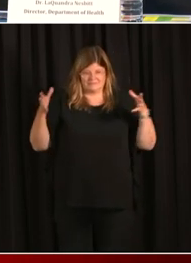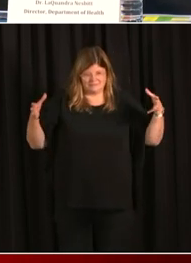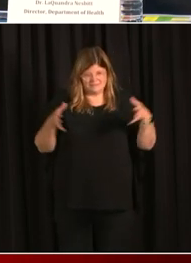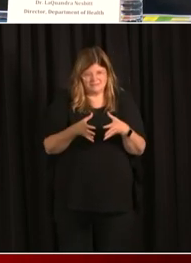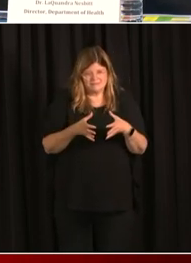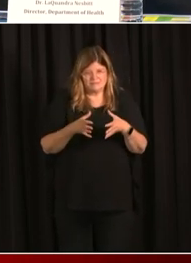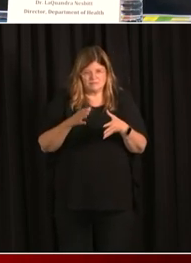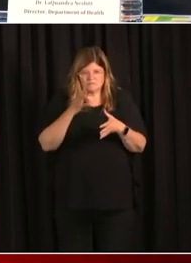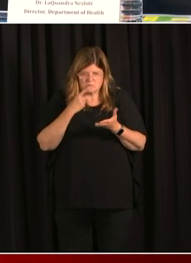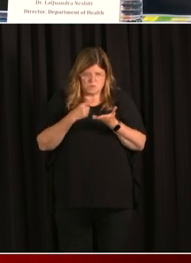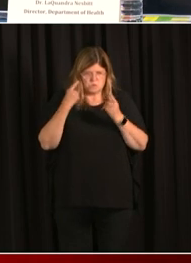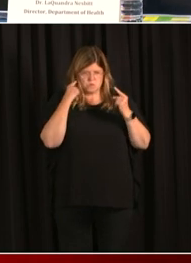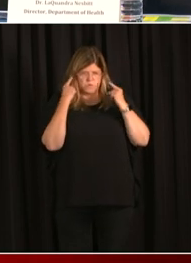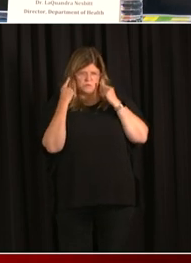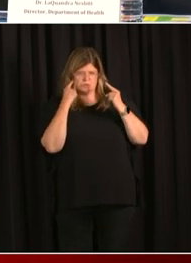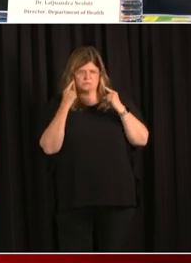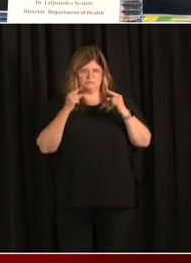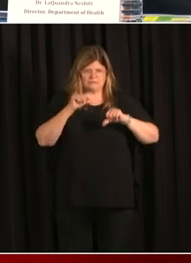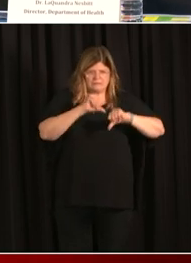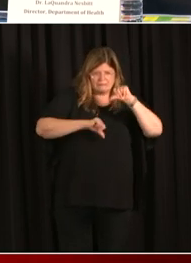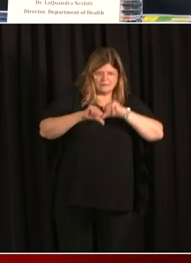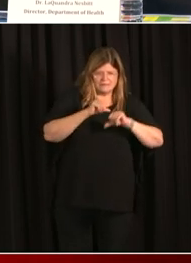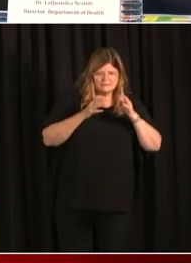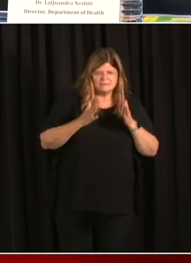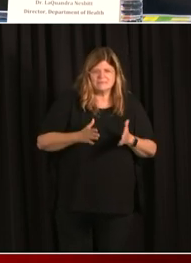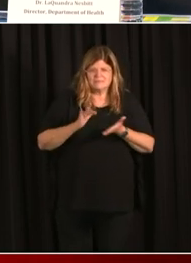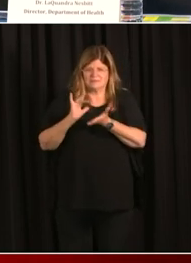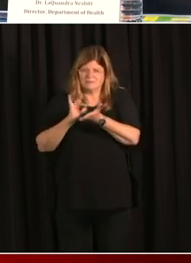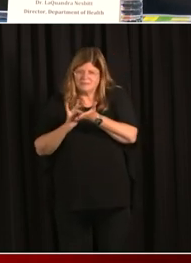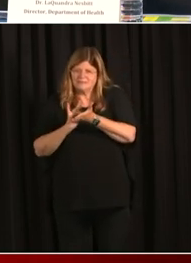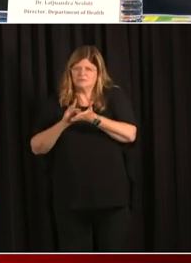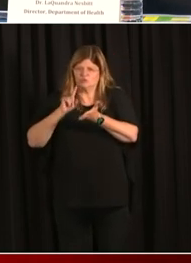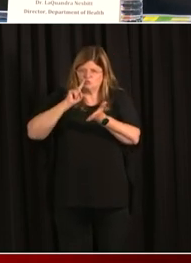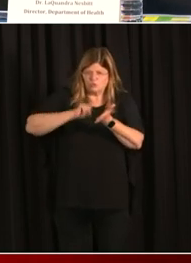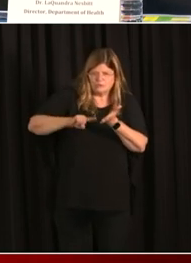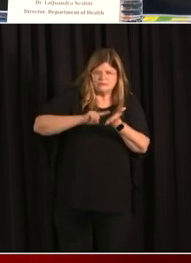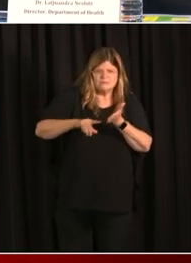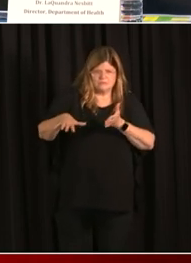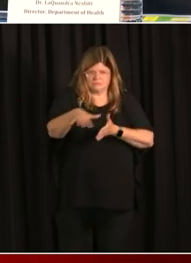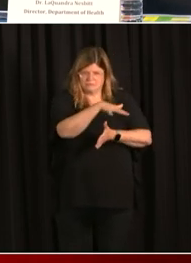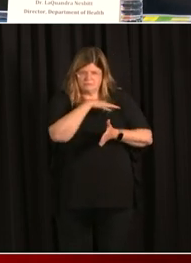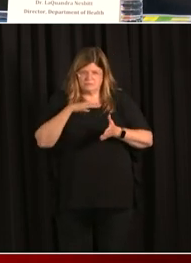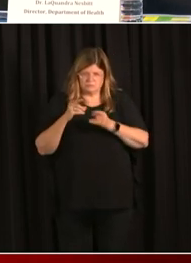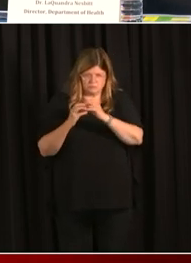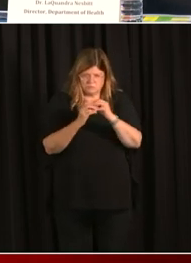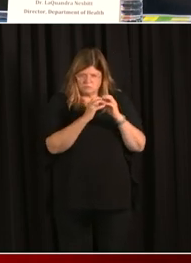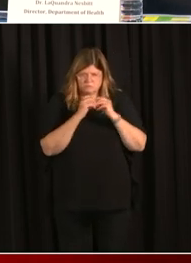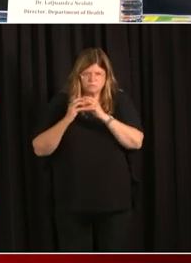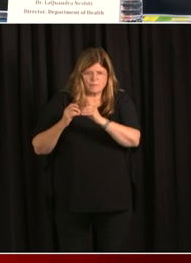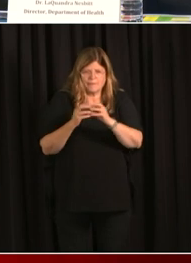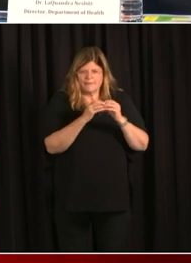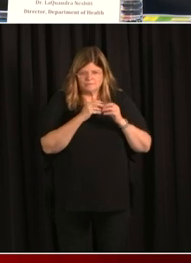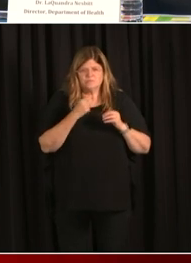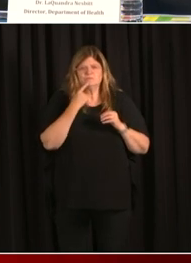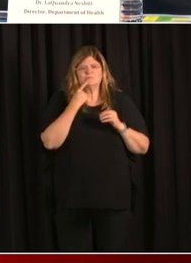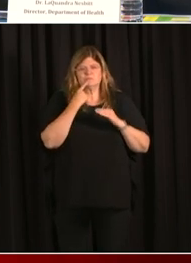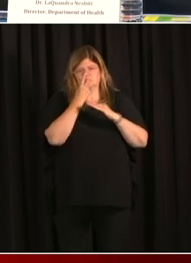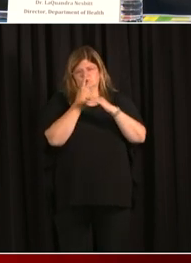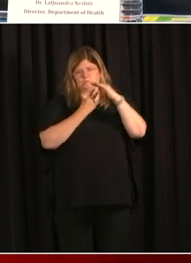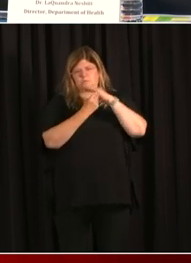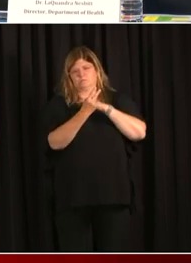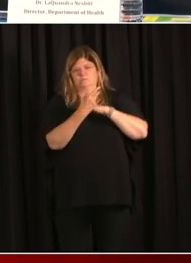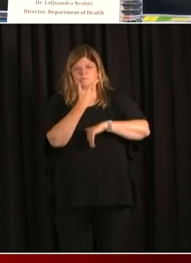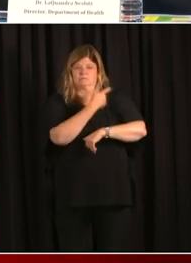from researchers, scientists, medical physician scientists who are leading trials, they estimate